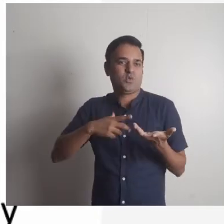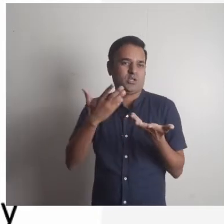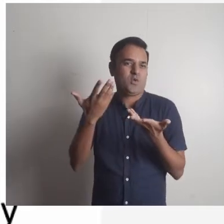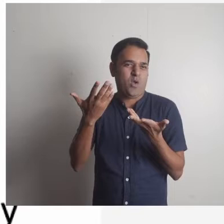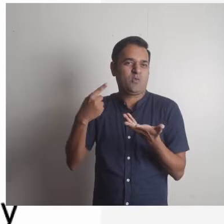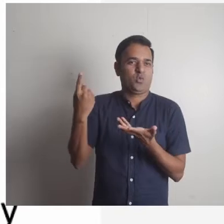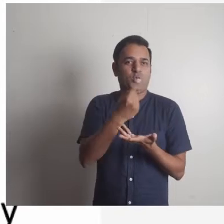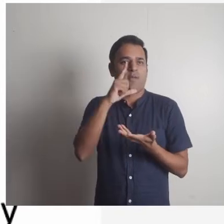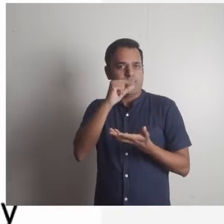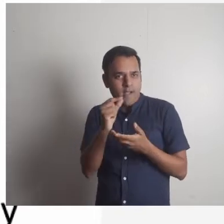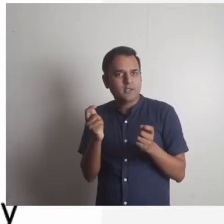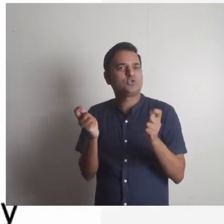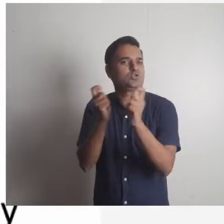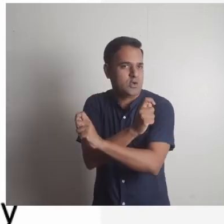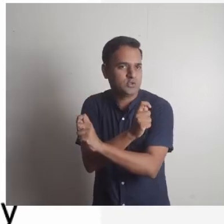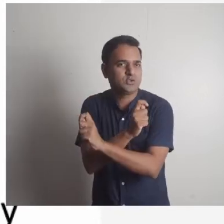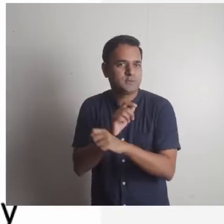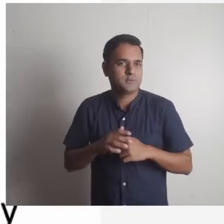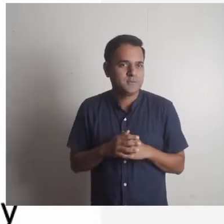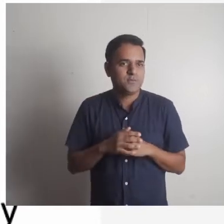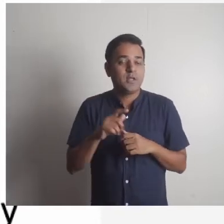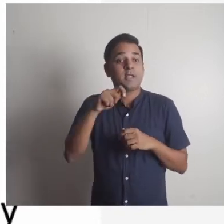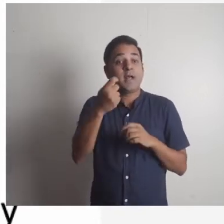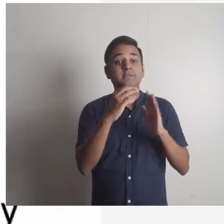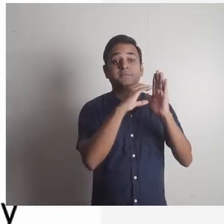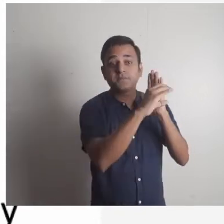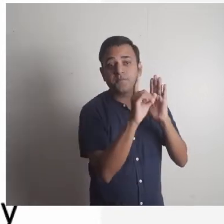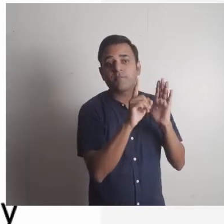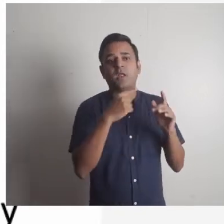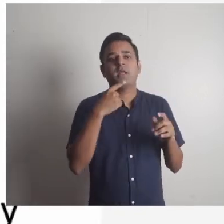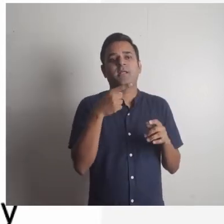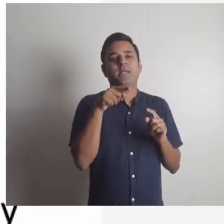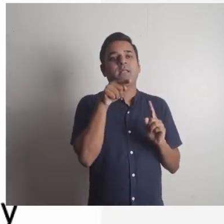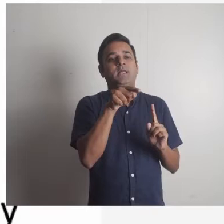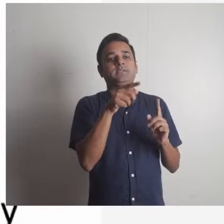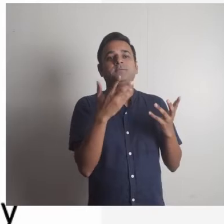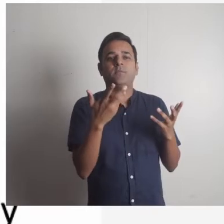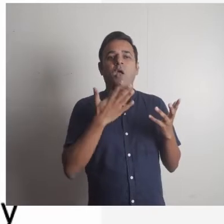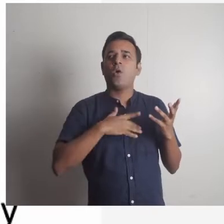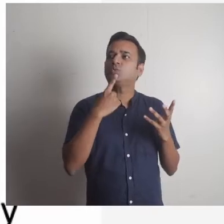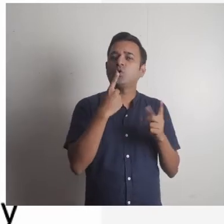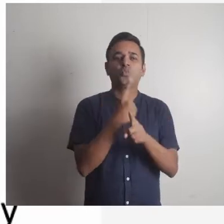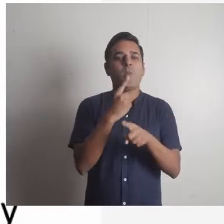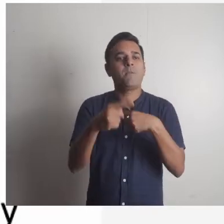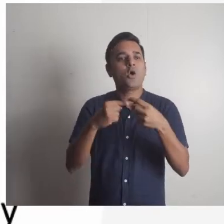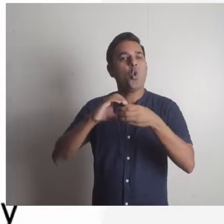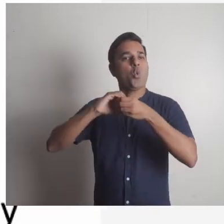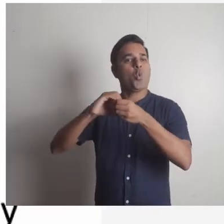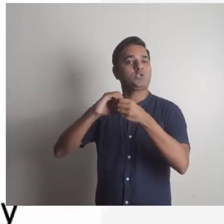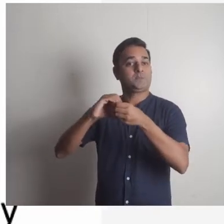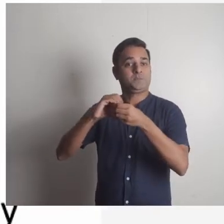is in charge and about elites and everything else around the world, the reality is humans and as other living species, we can't